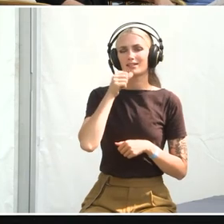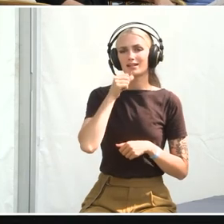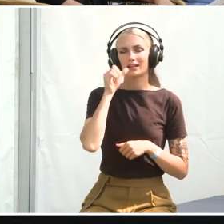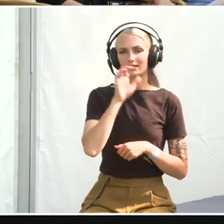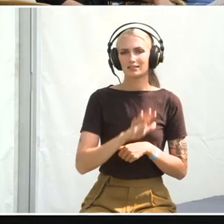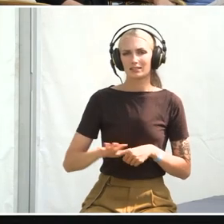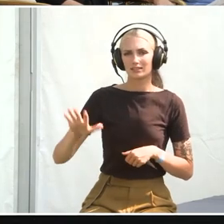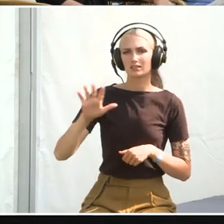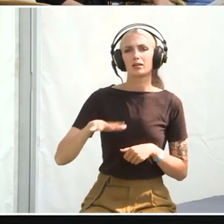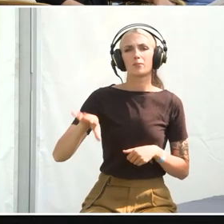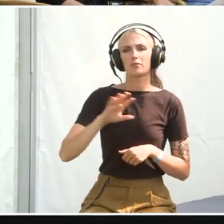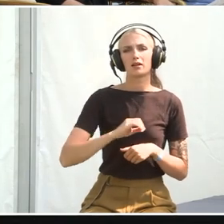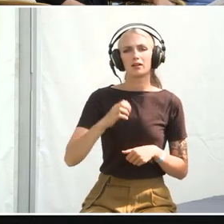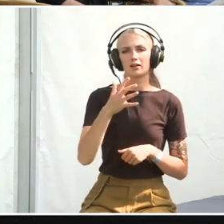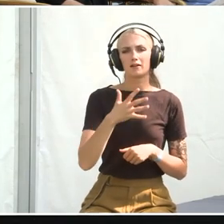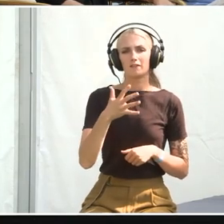54 member organizations,